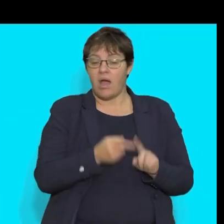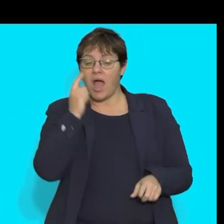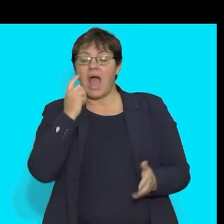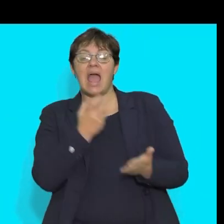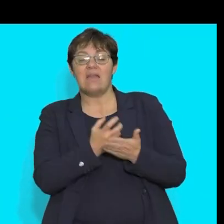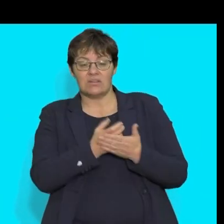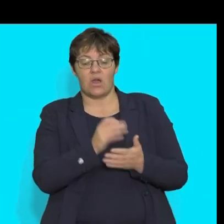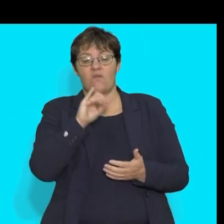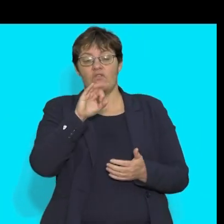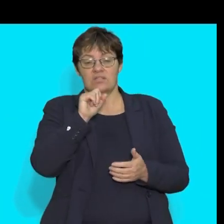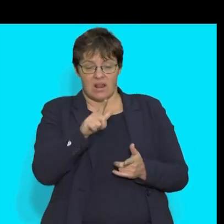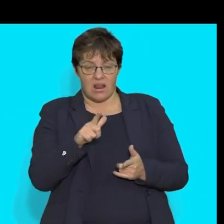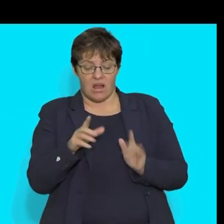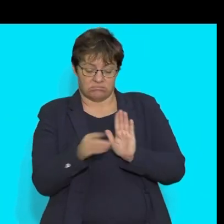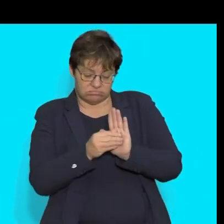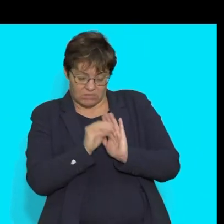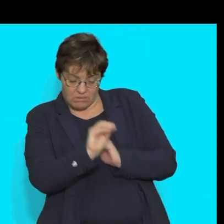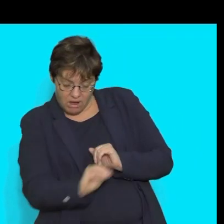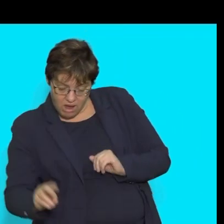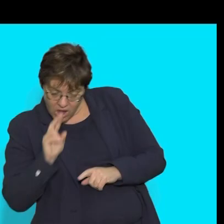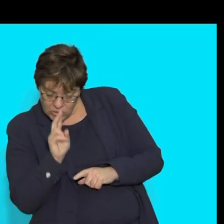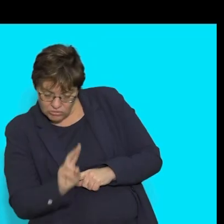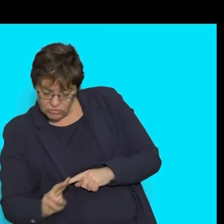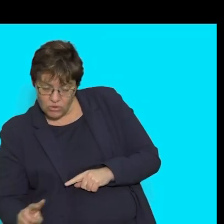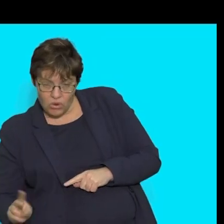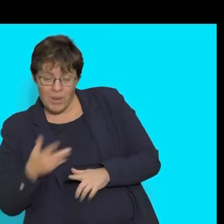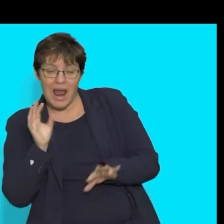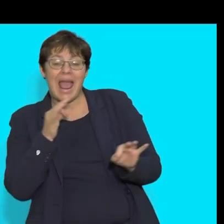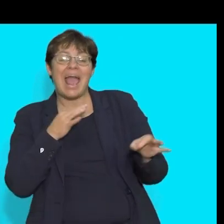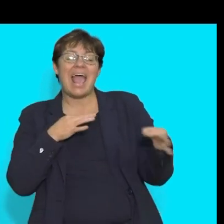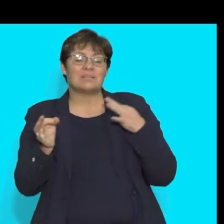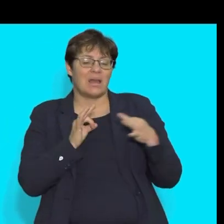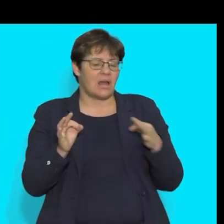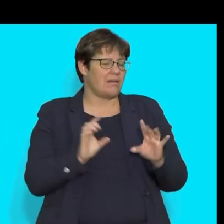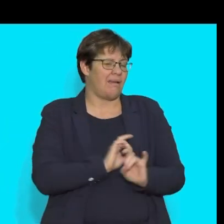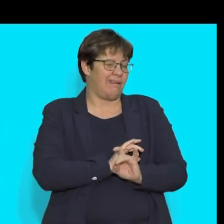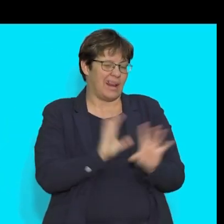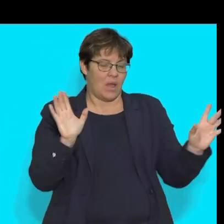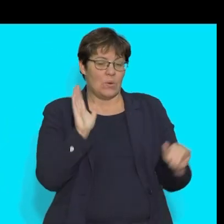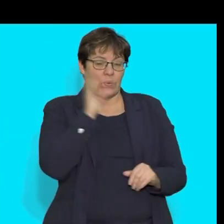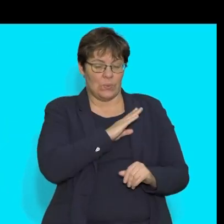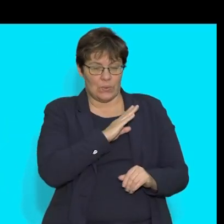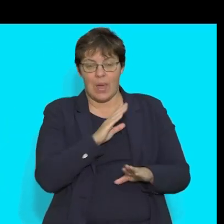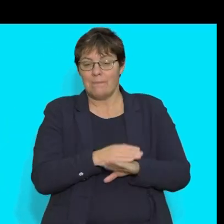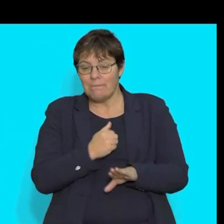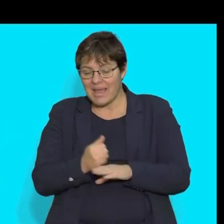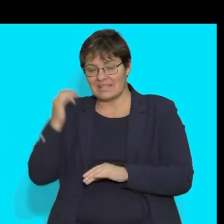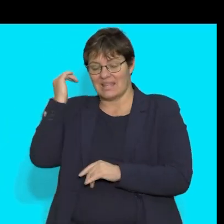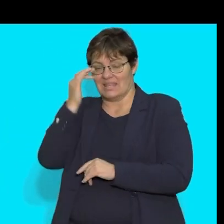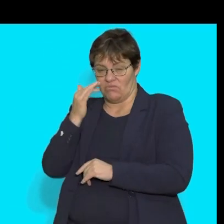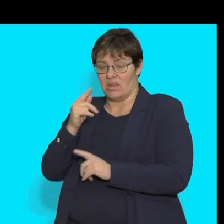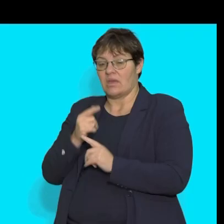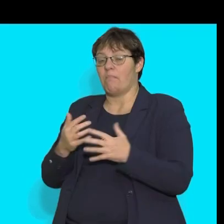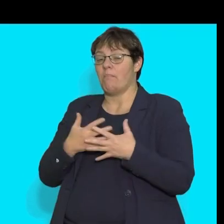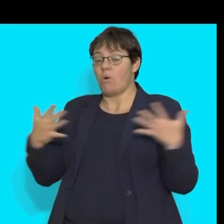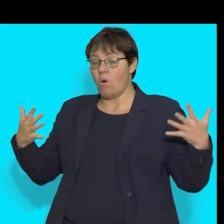from fossil records. However, his explanation of that was not conclusive based on his theory that the